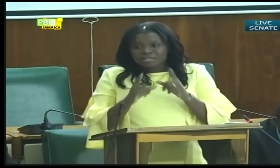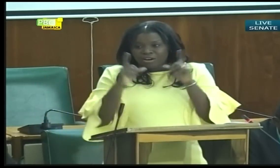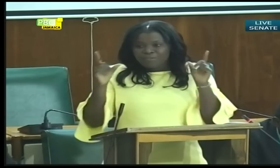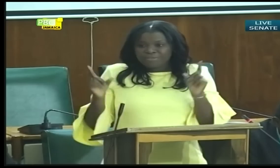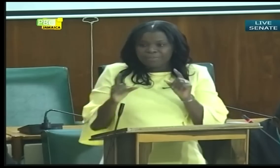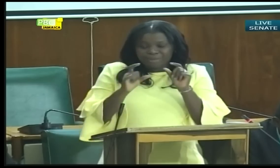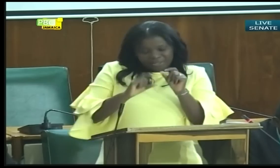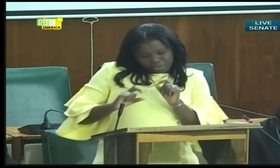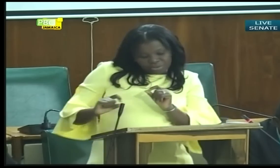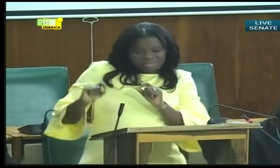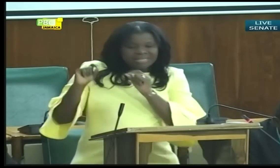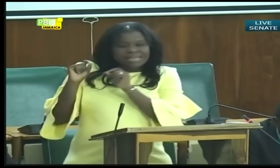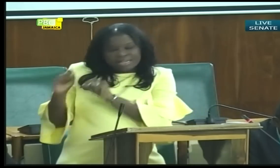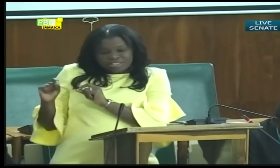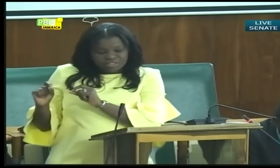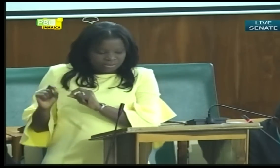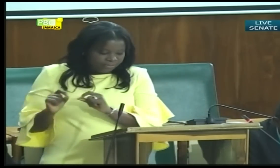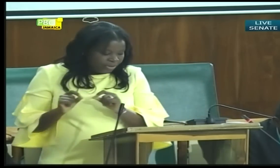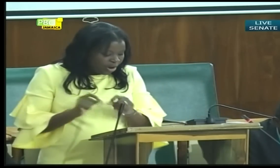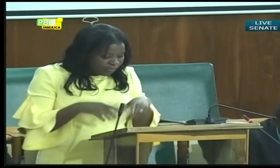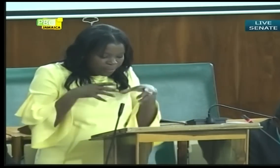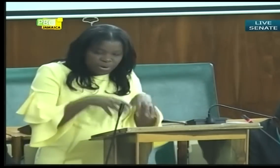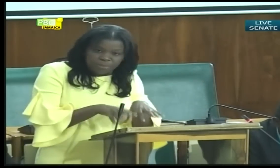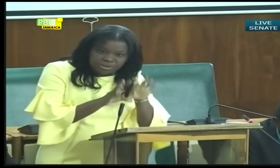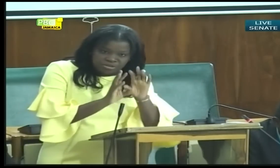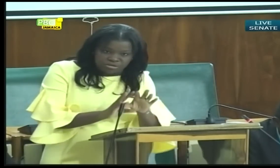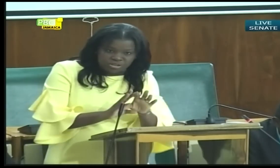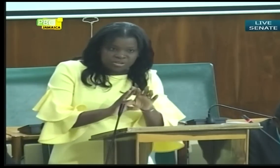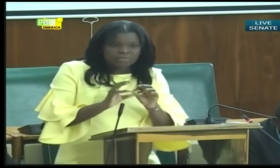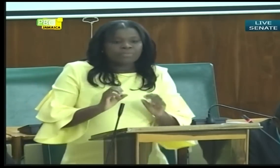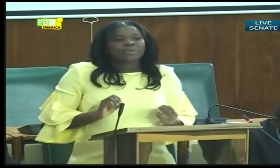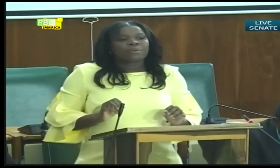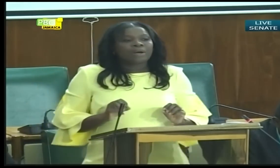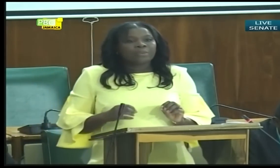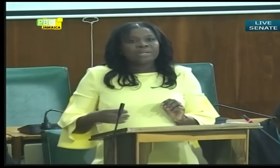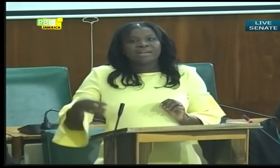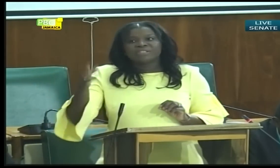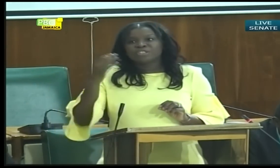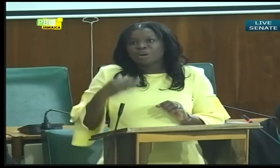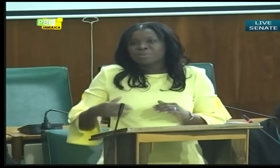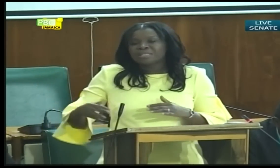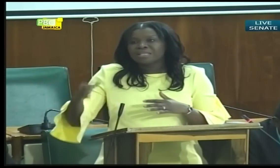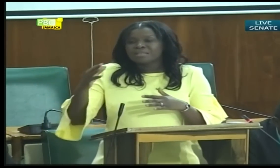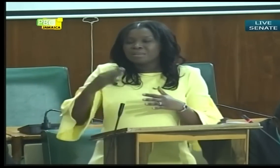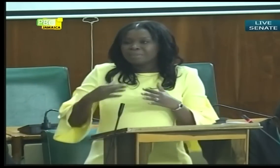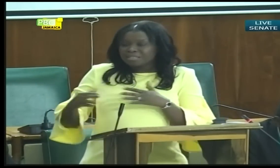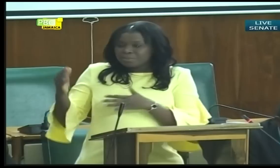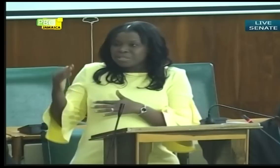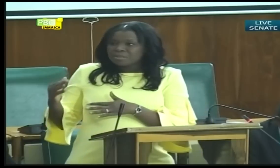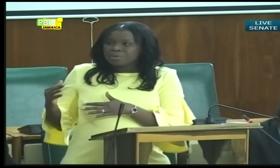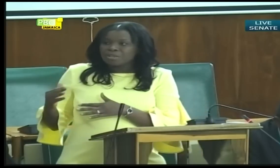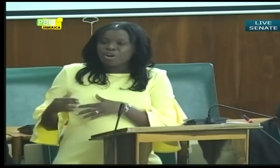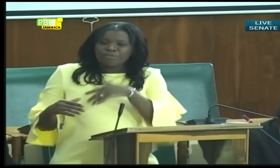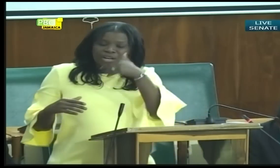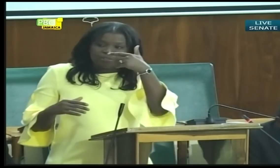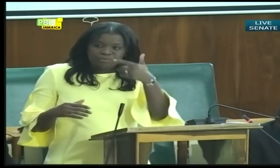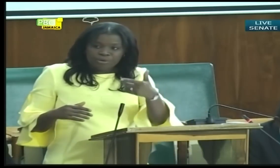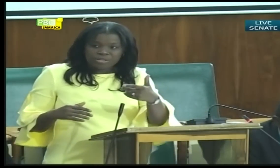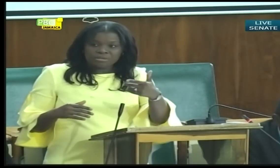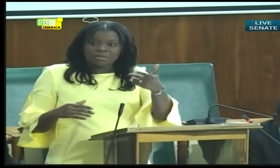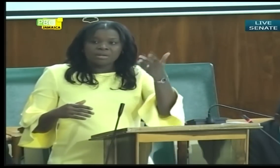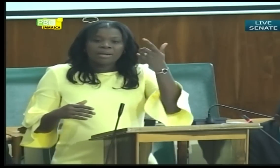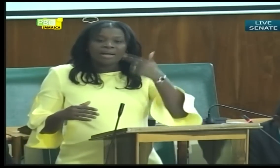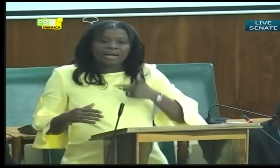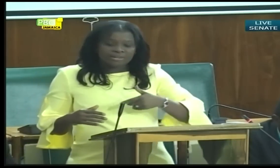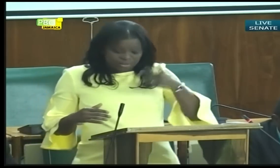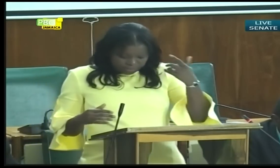because of the peculiar nature of a purpose trust why we have adopted the best principle of the